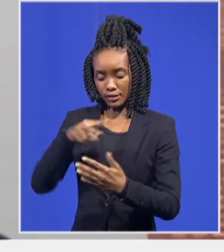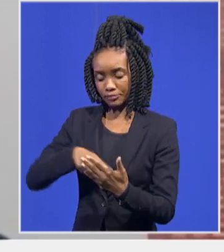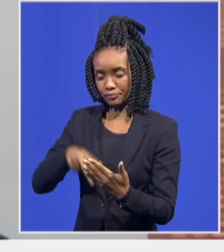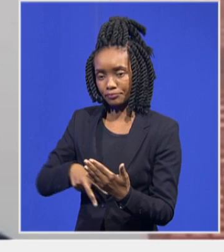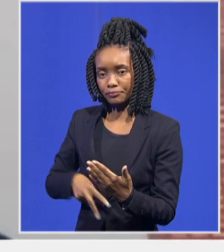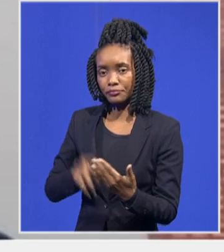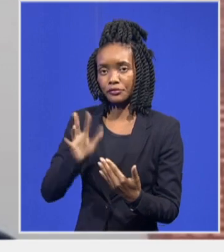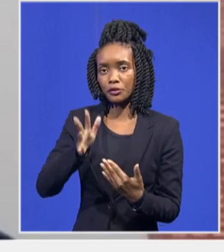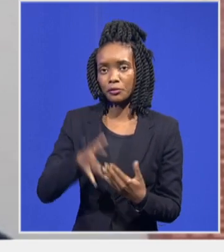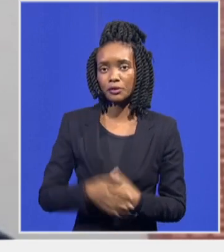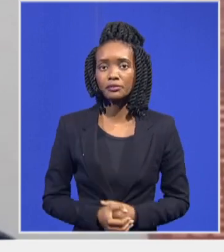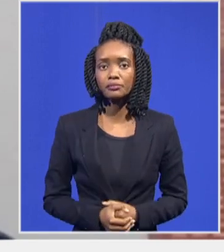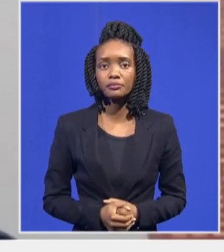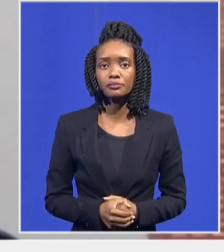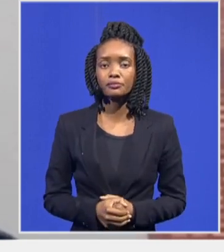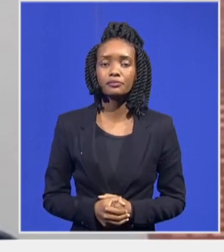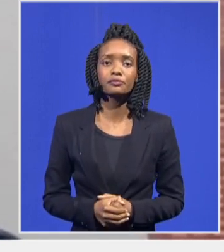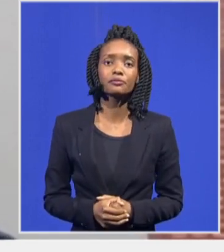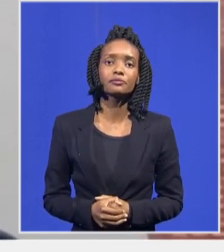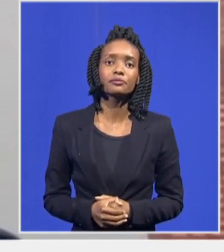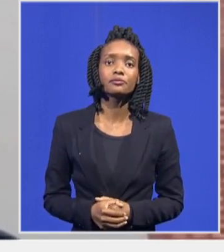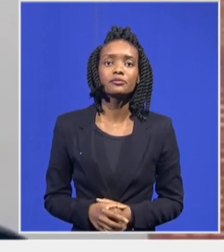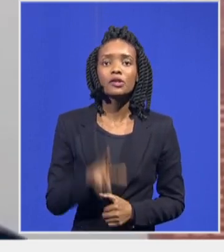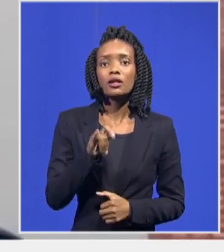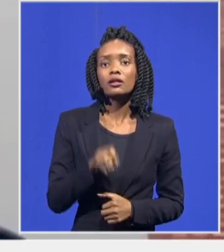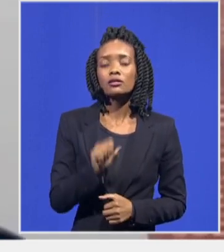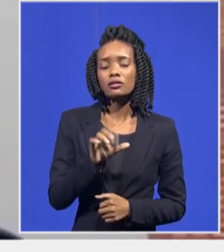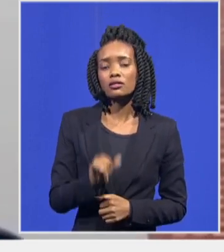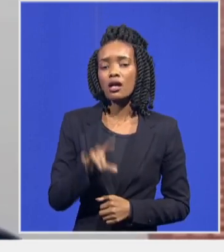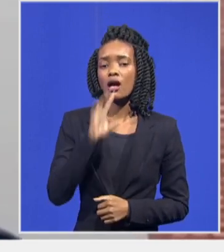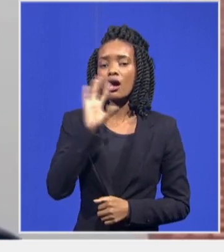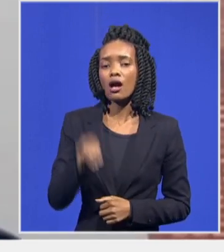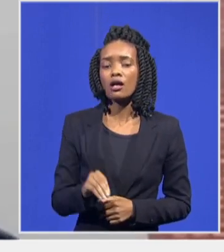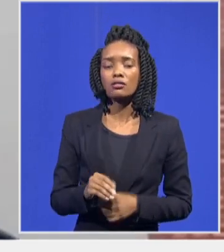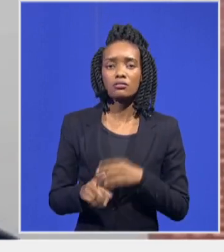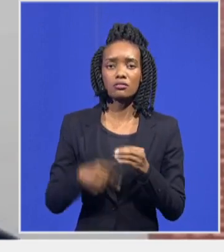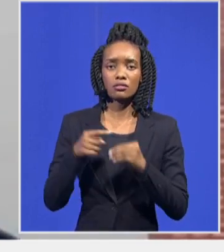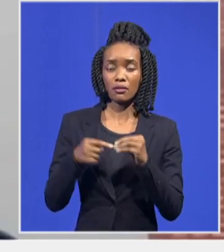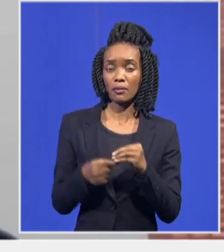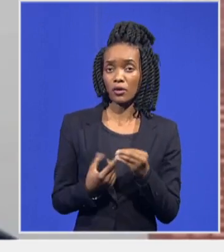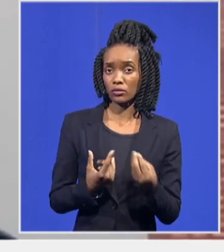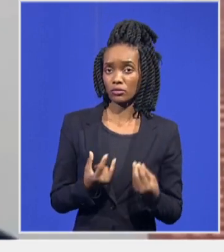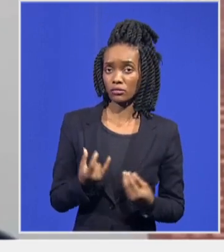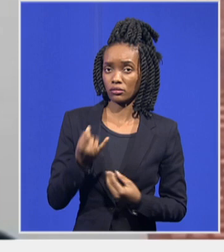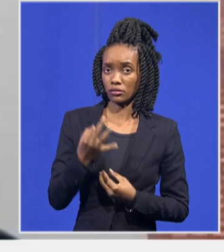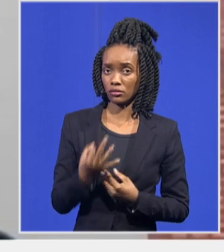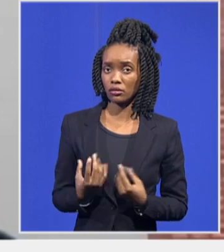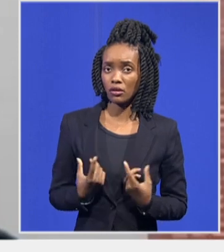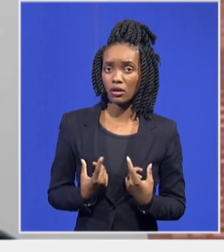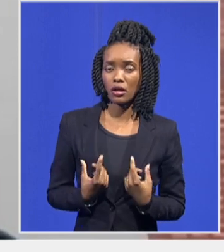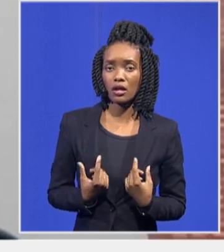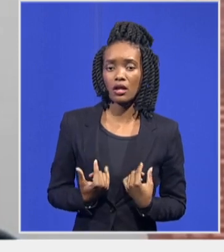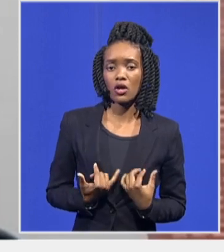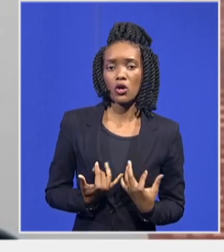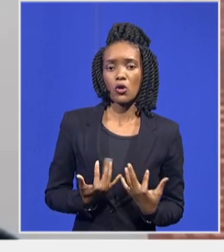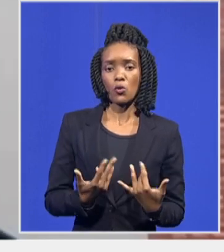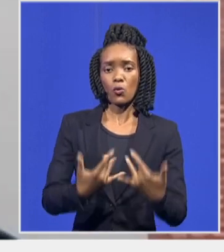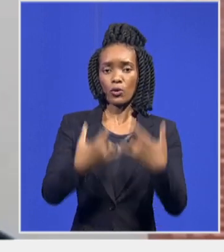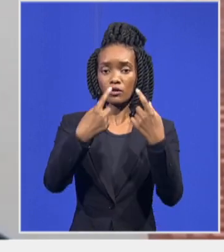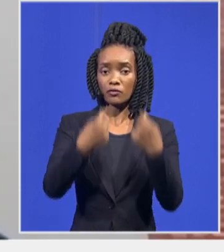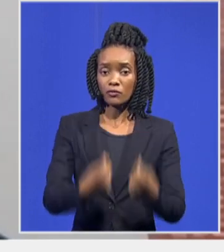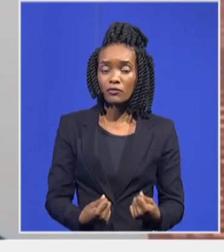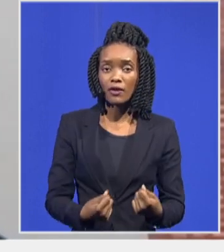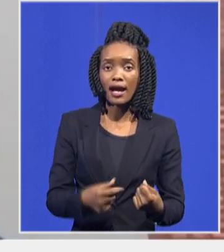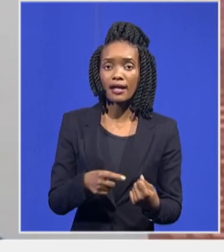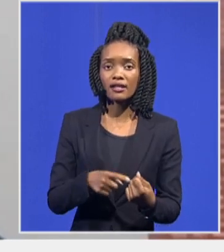We've got Lisa Pierce asking about whether there's an intention to use green finance taxonomy criteria for the JET